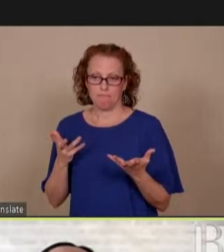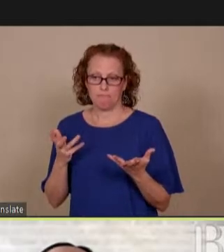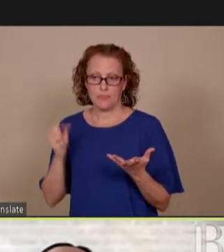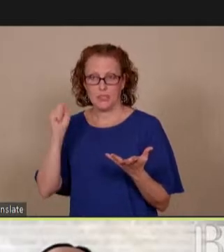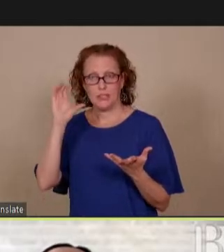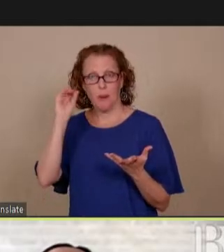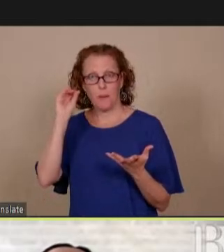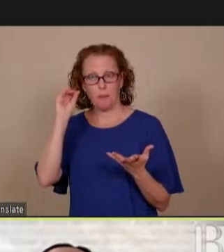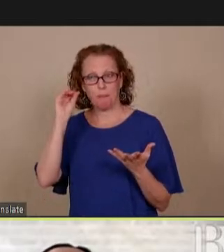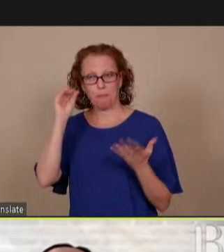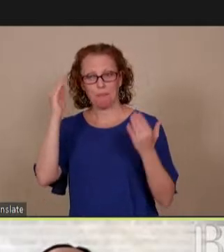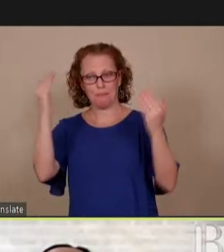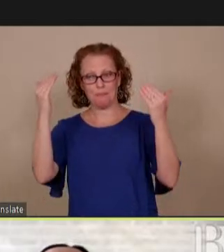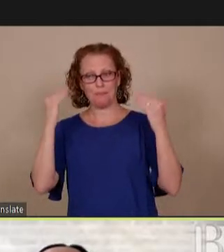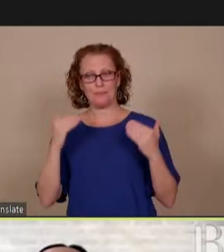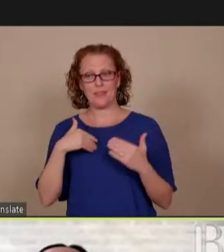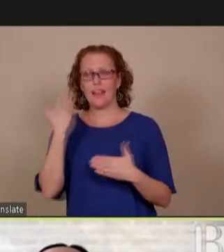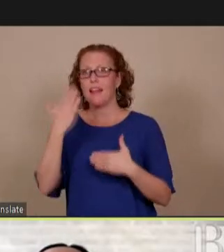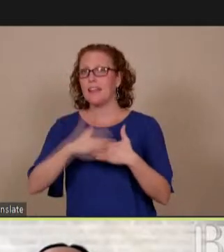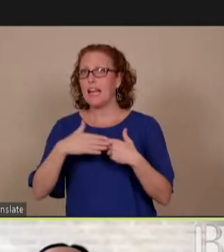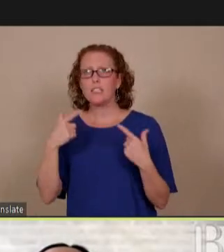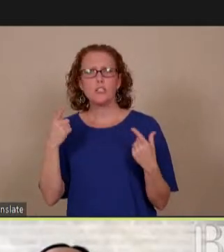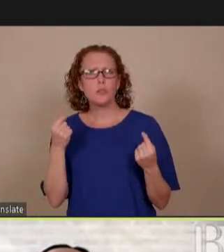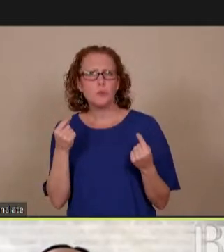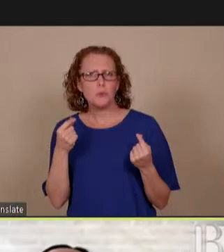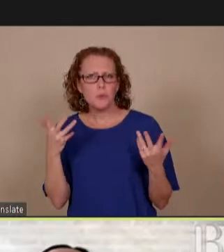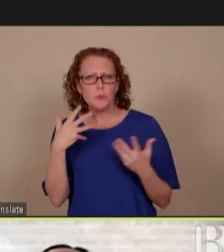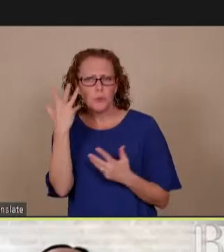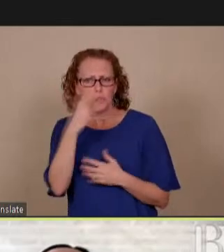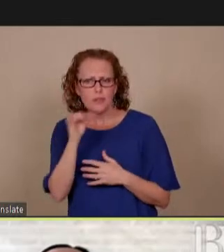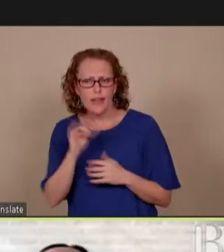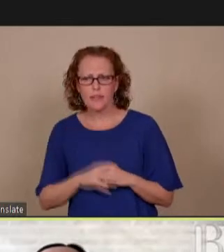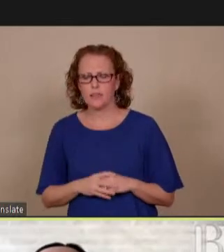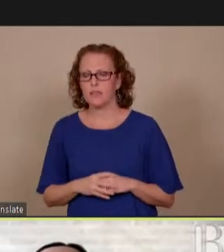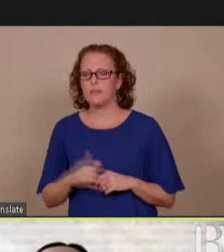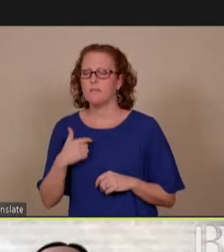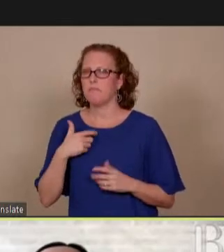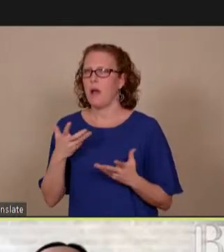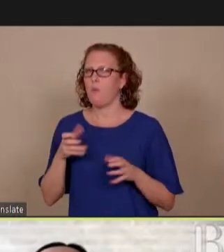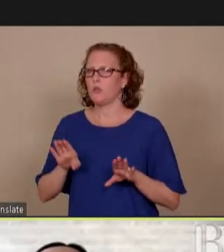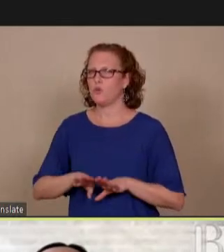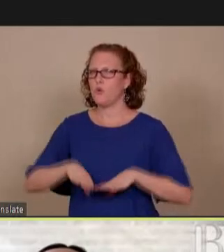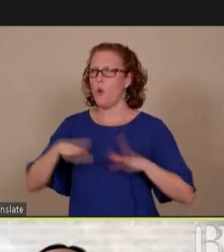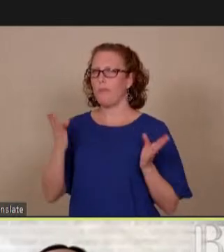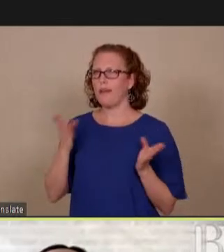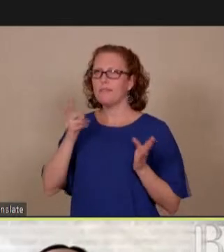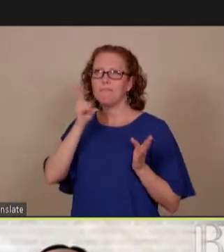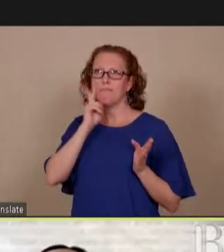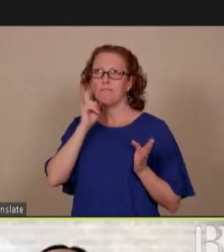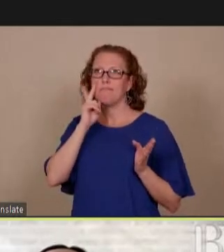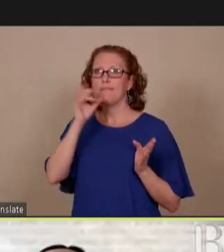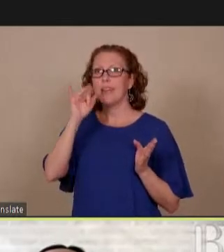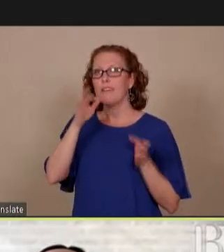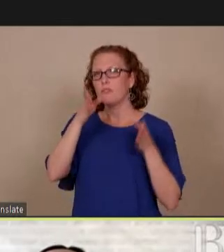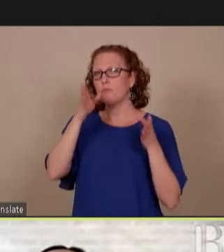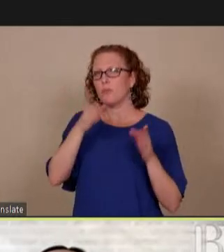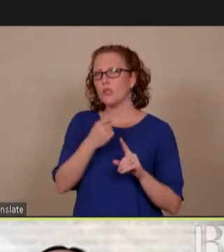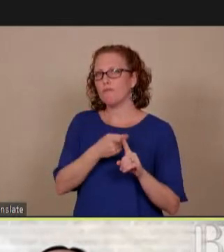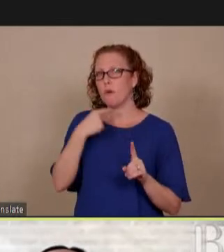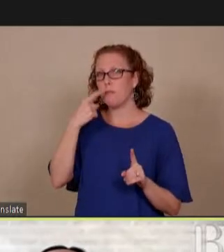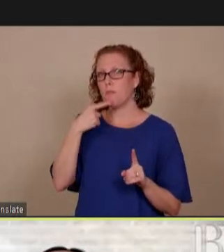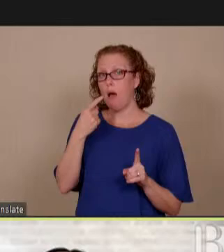So for the next steps, I'd like to open it up, and in case any member of the public would like to provide input on